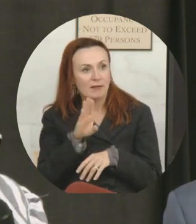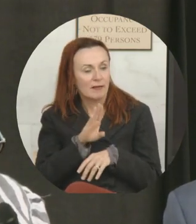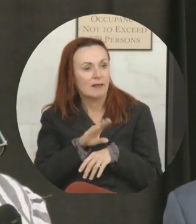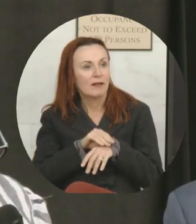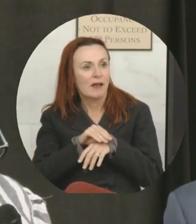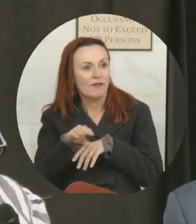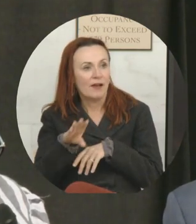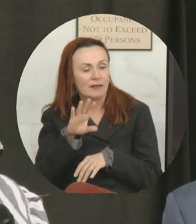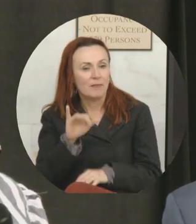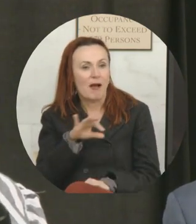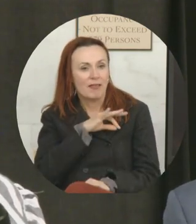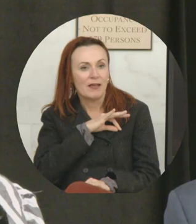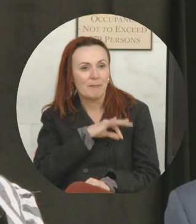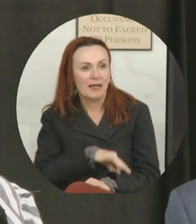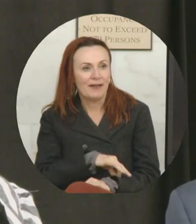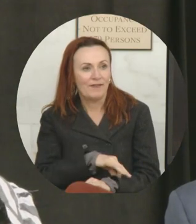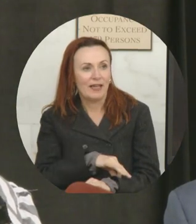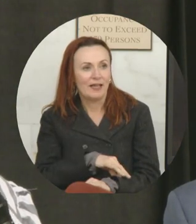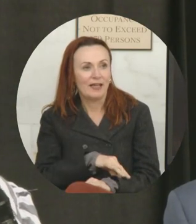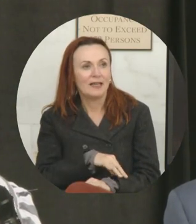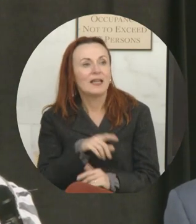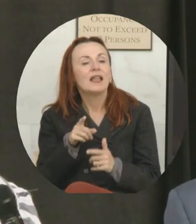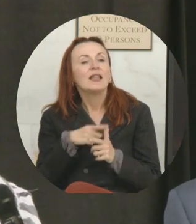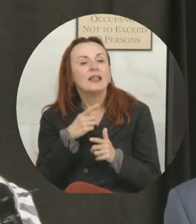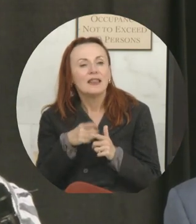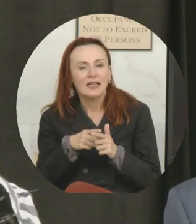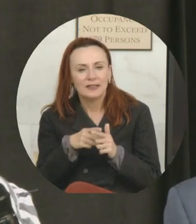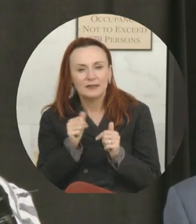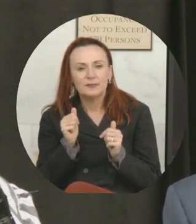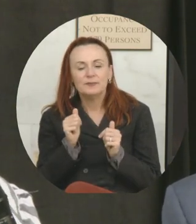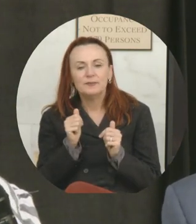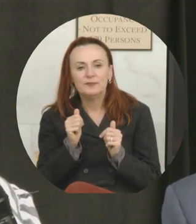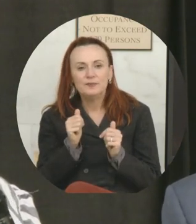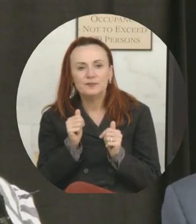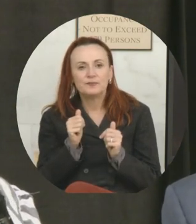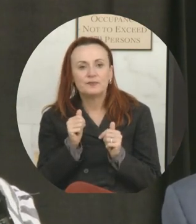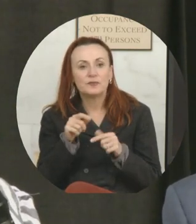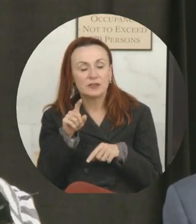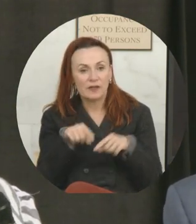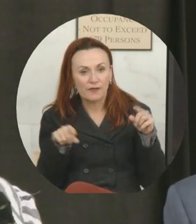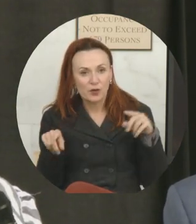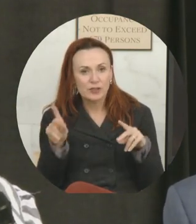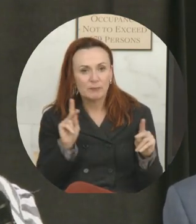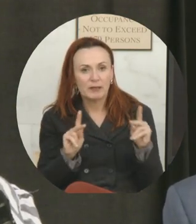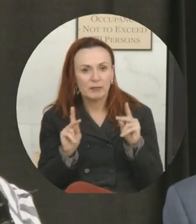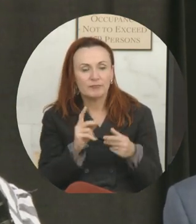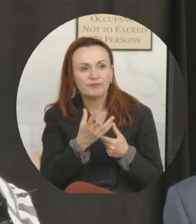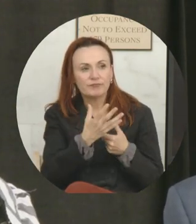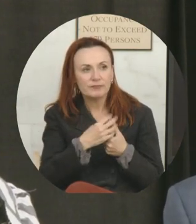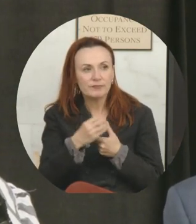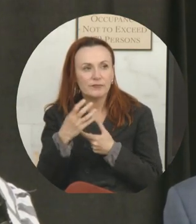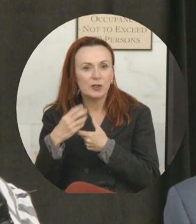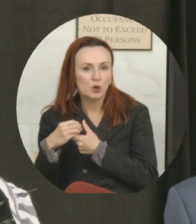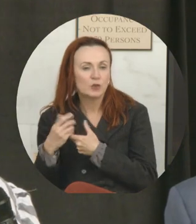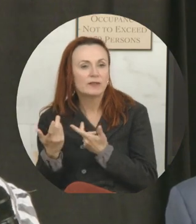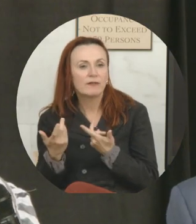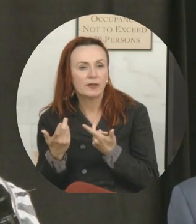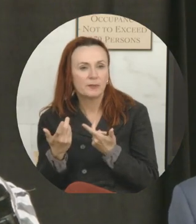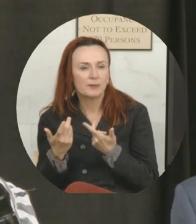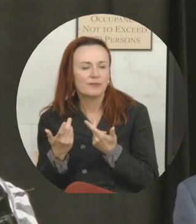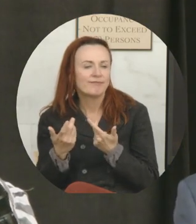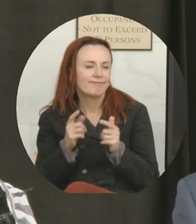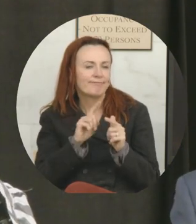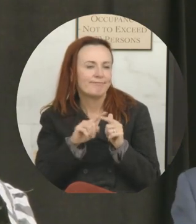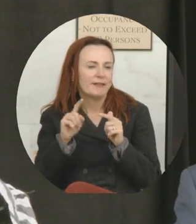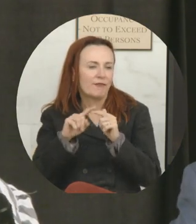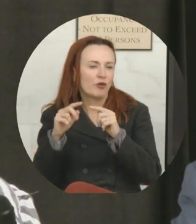which you're producing, and then that it's diverse and inclusive of all of those